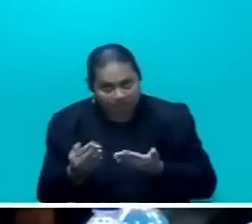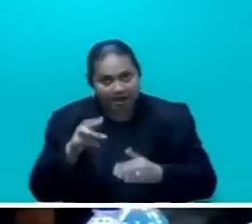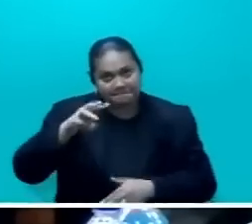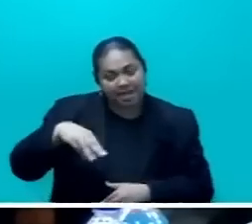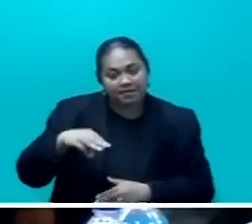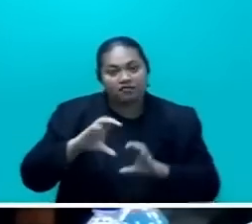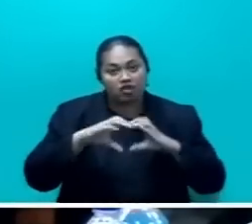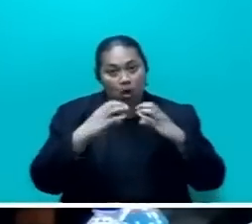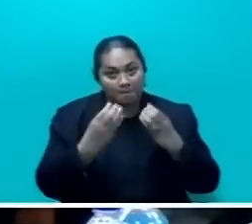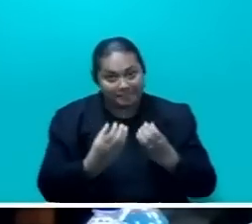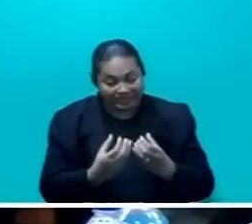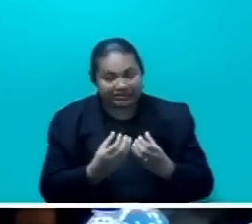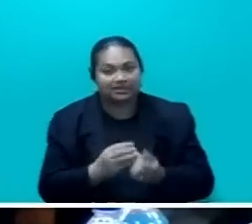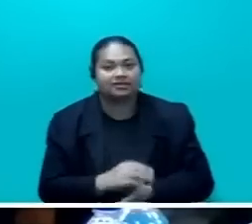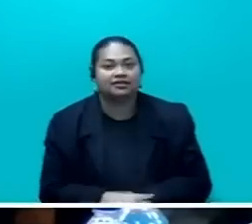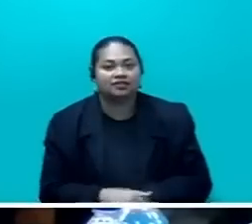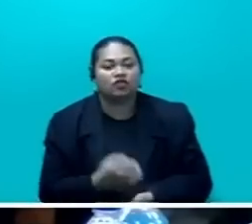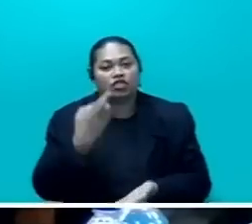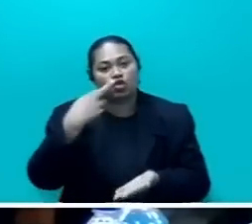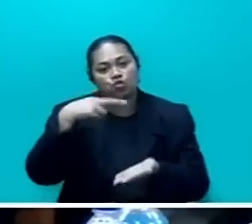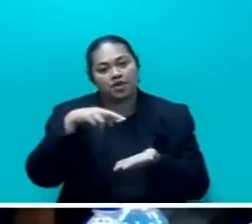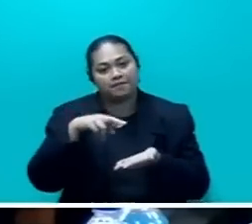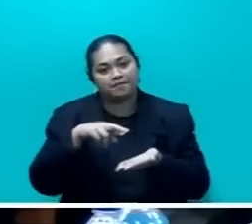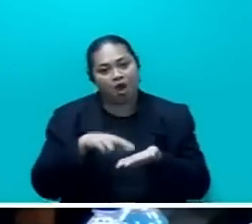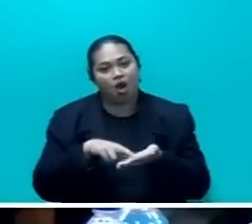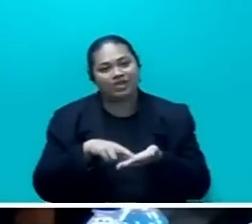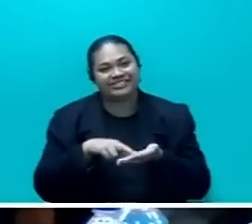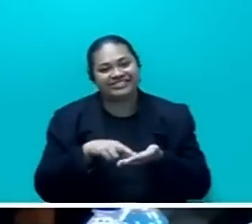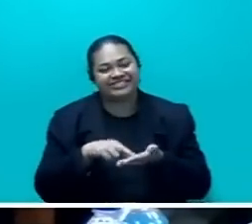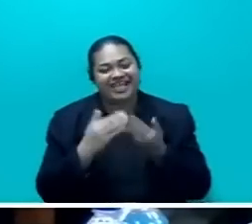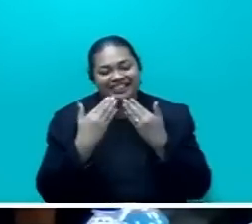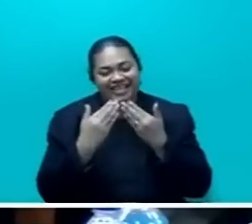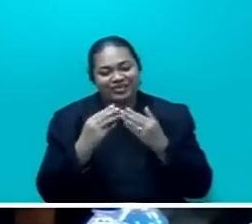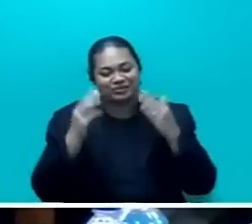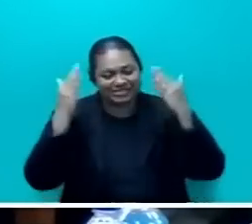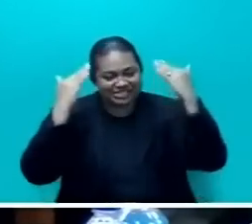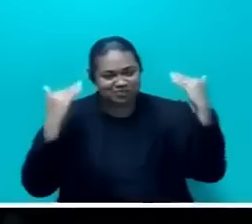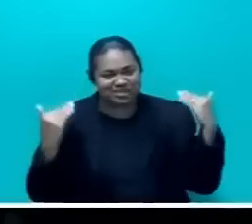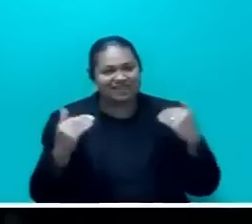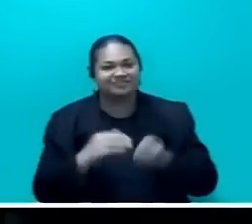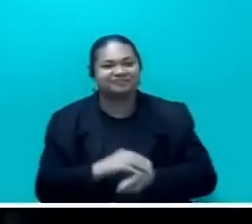for the report before Parliament. Thank you, Mr. Speaker. Thank you.